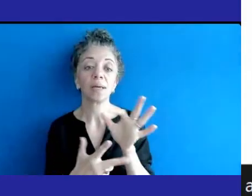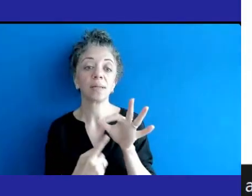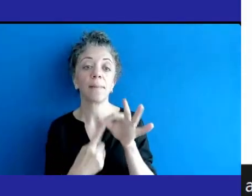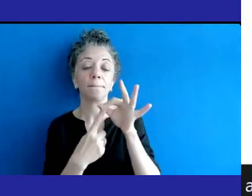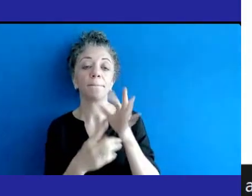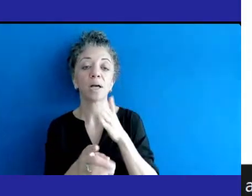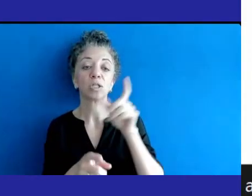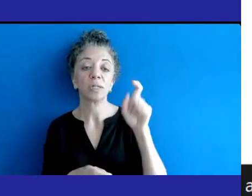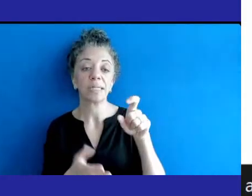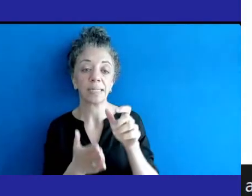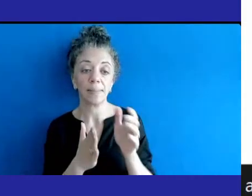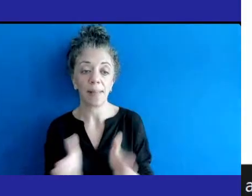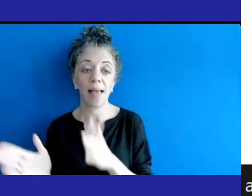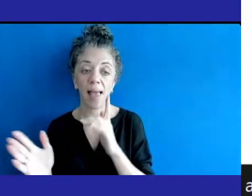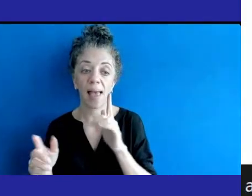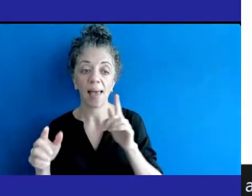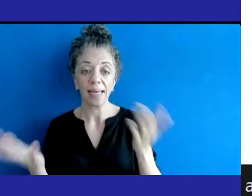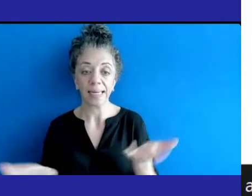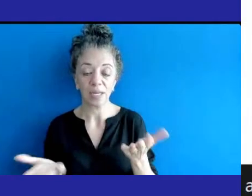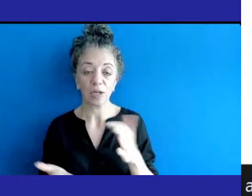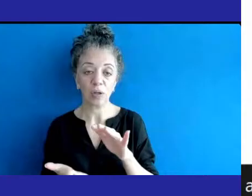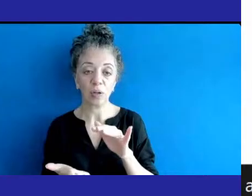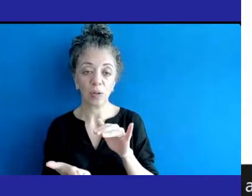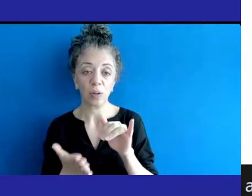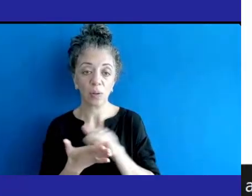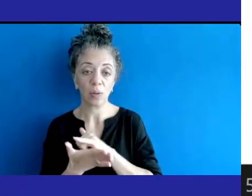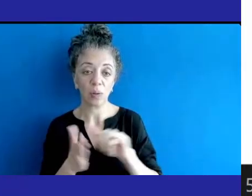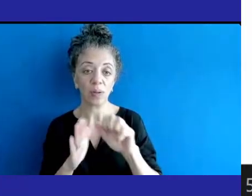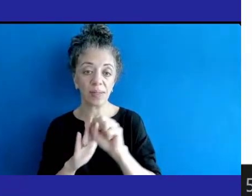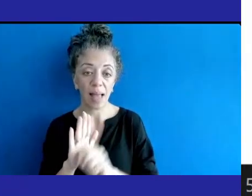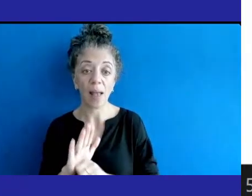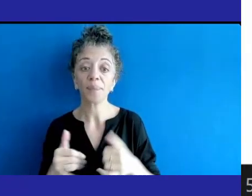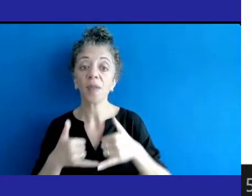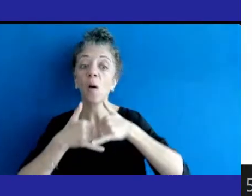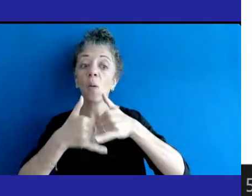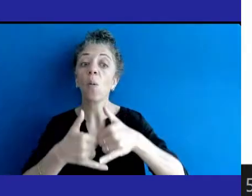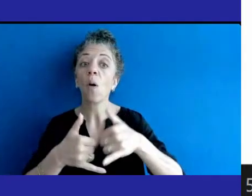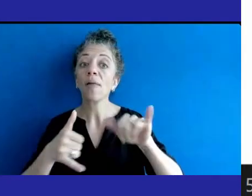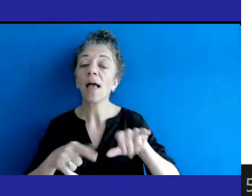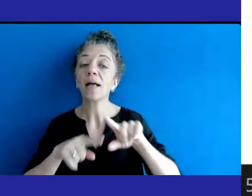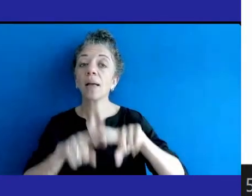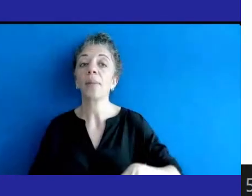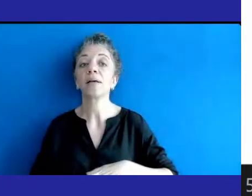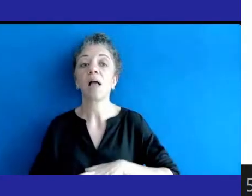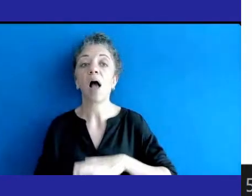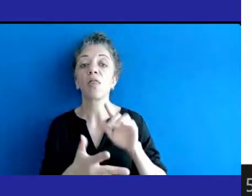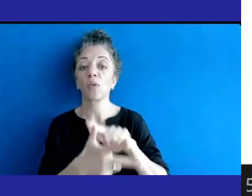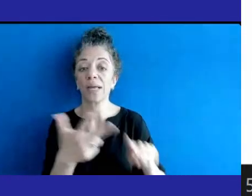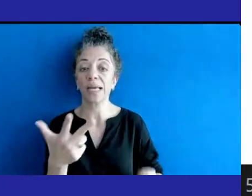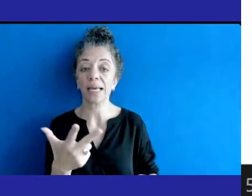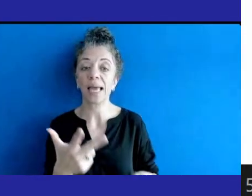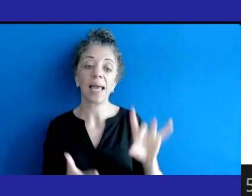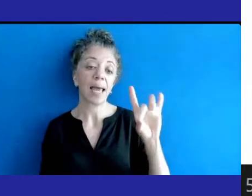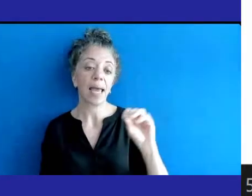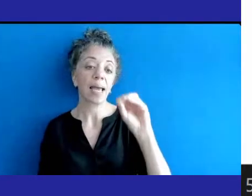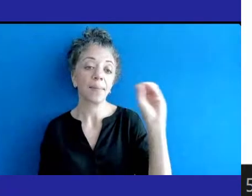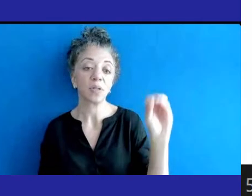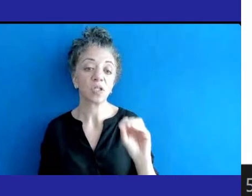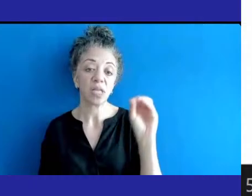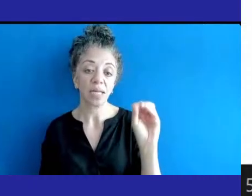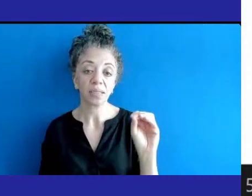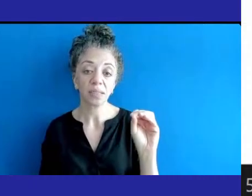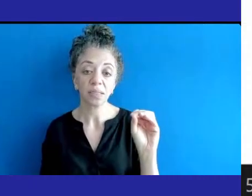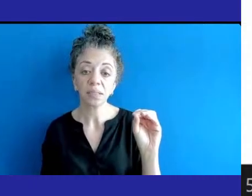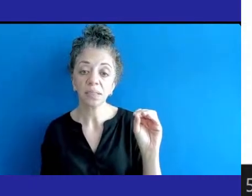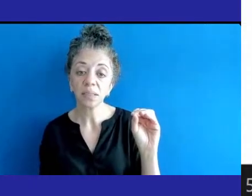State. The award is based on 3 areas. 80% of the award is based on